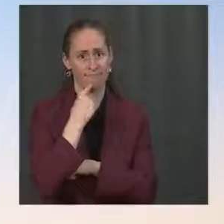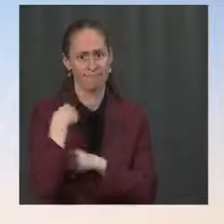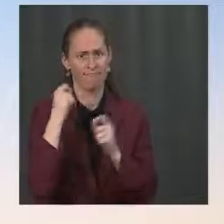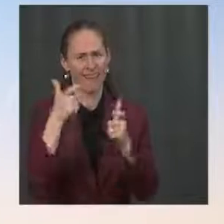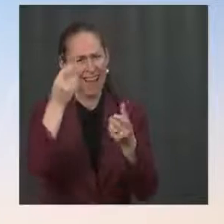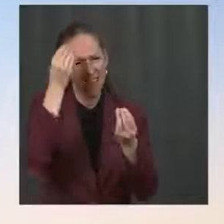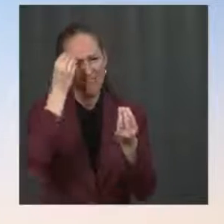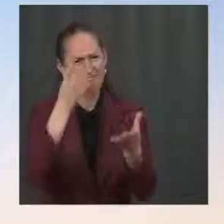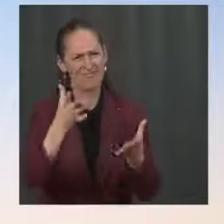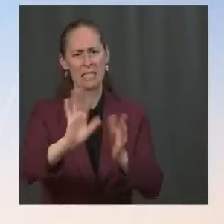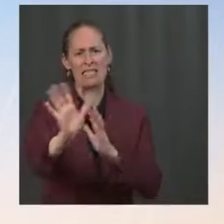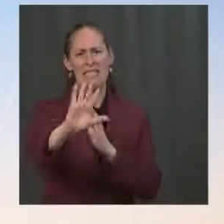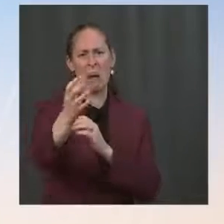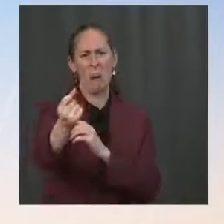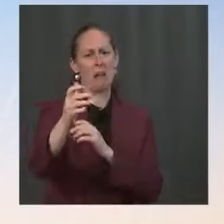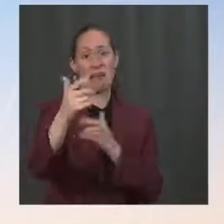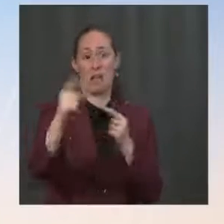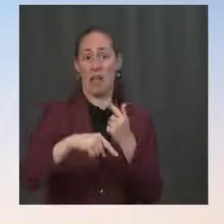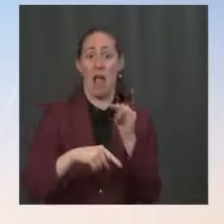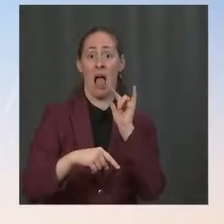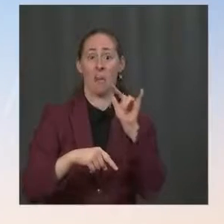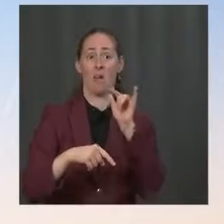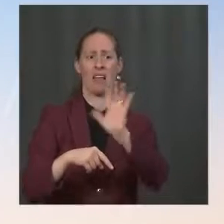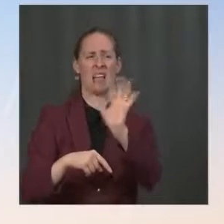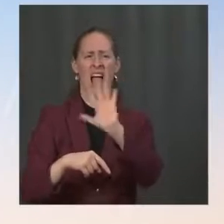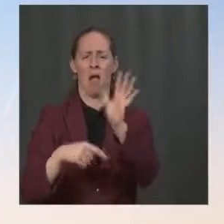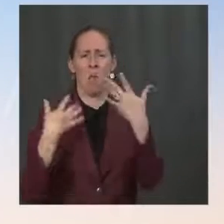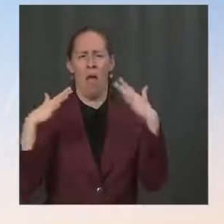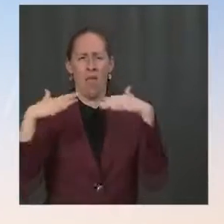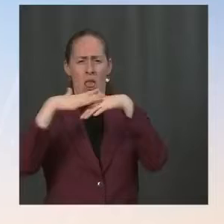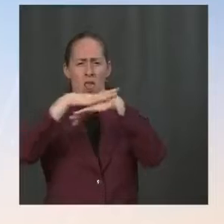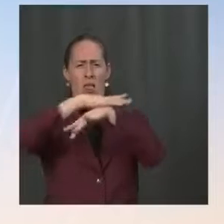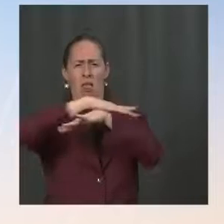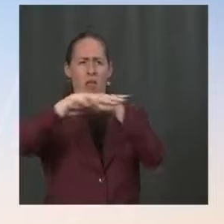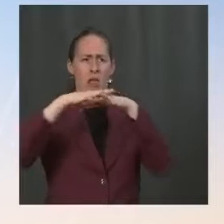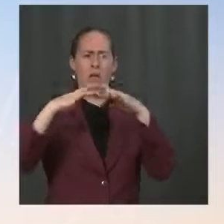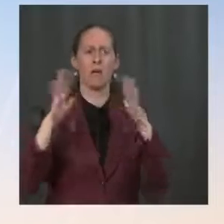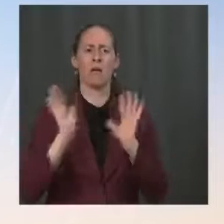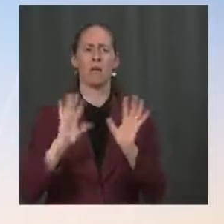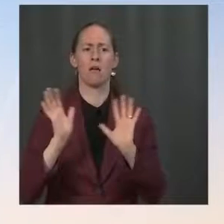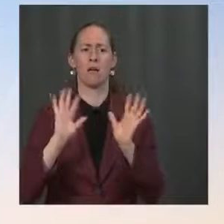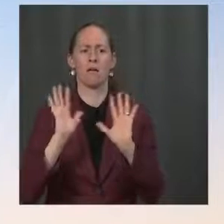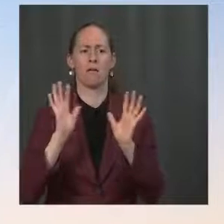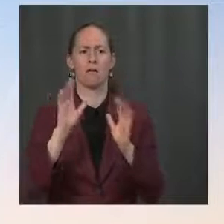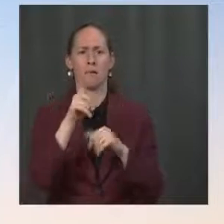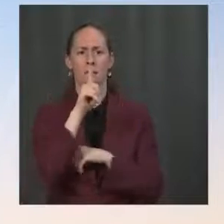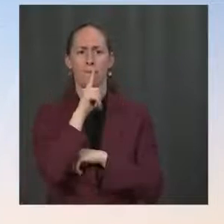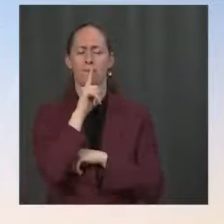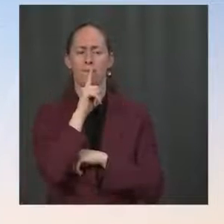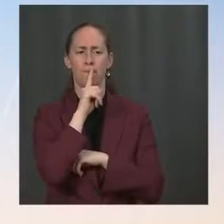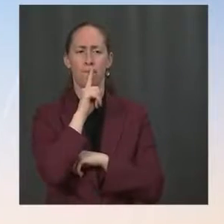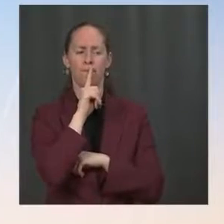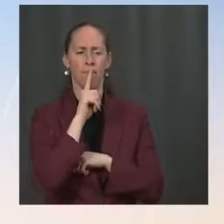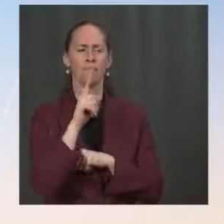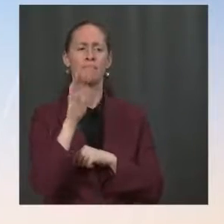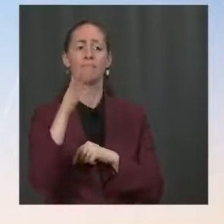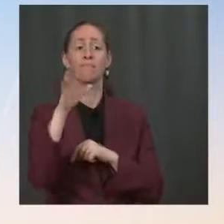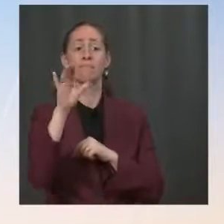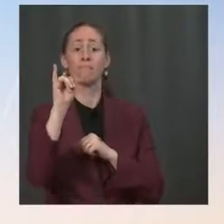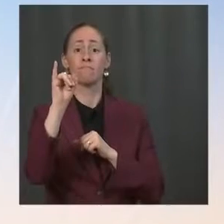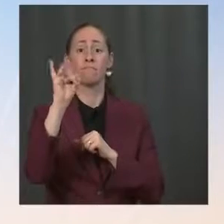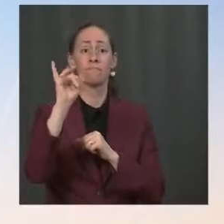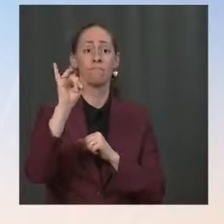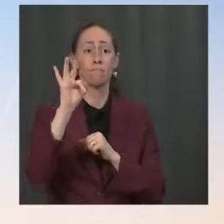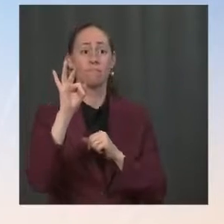would be a greater attraction to terrorist threats. But we are, for individuals who are eligible for our programs, whether they